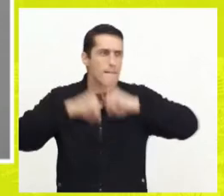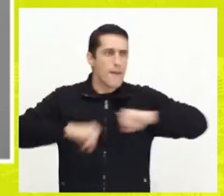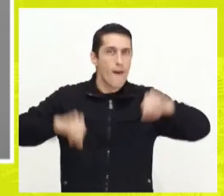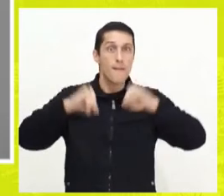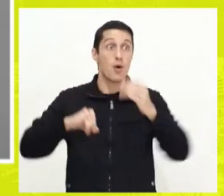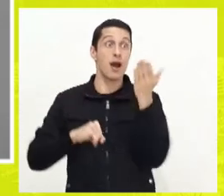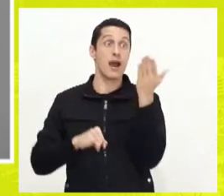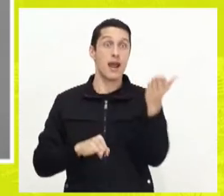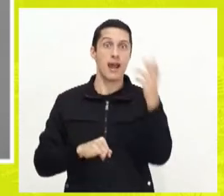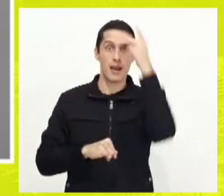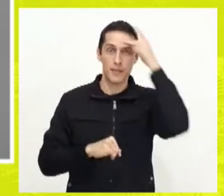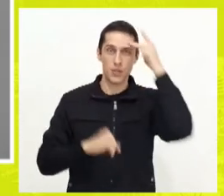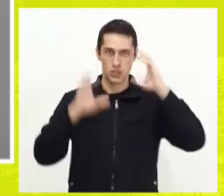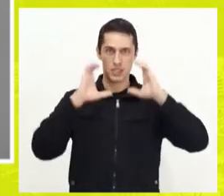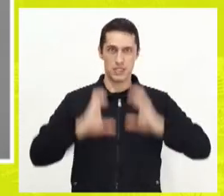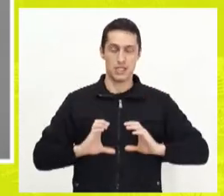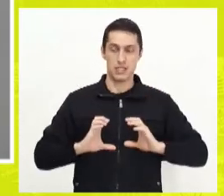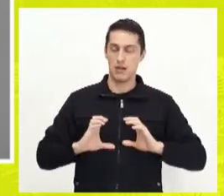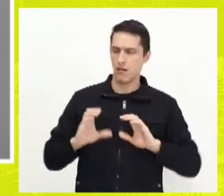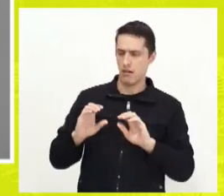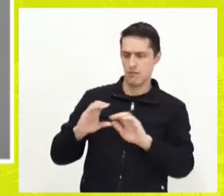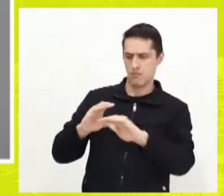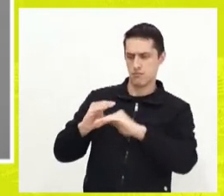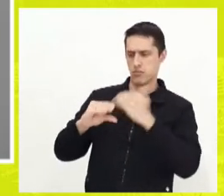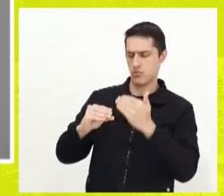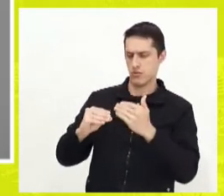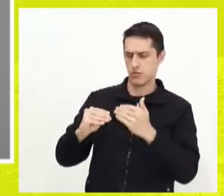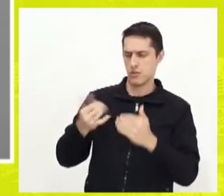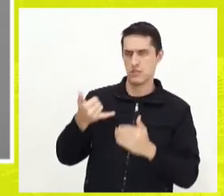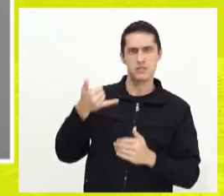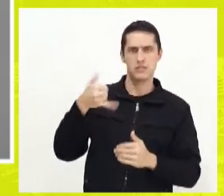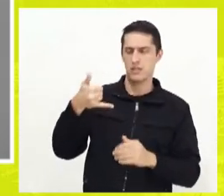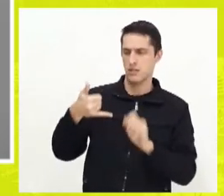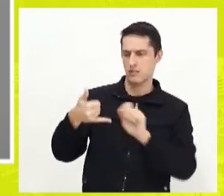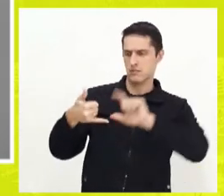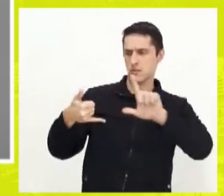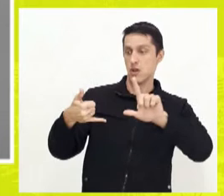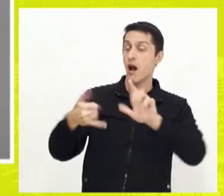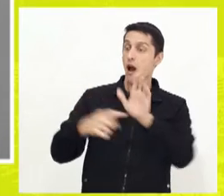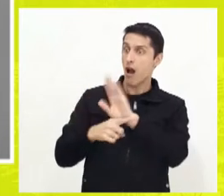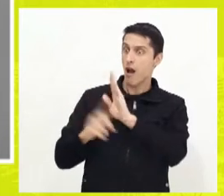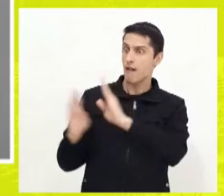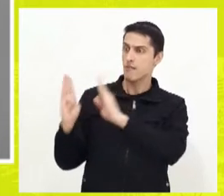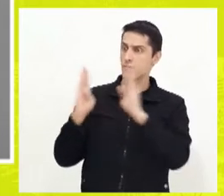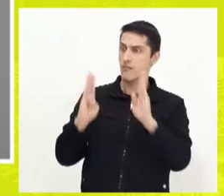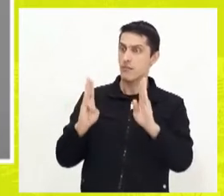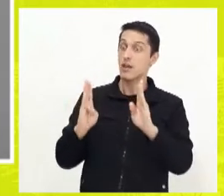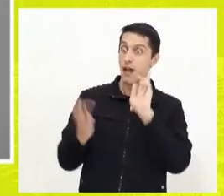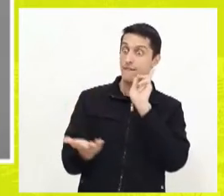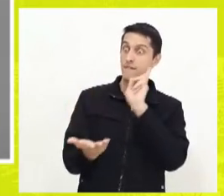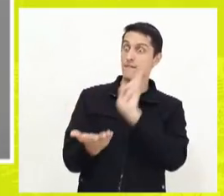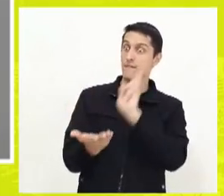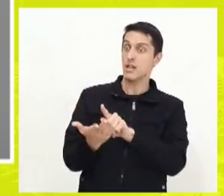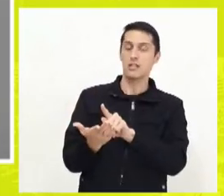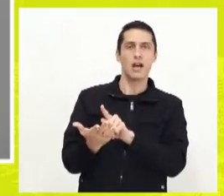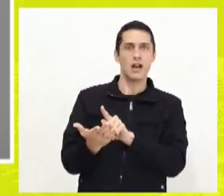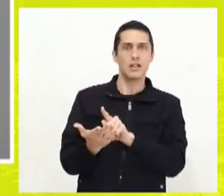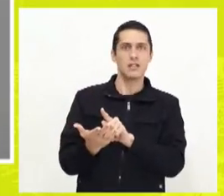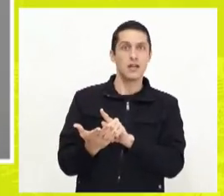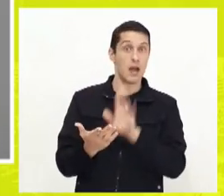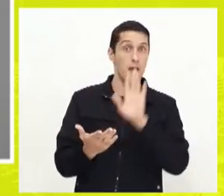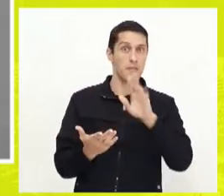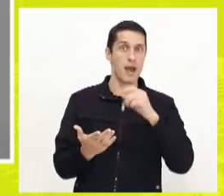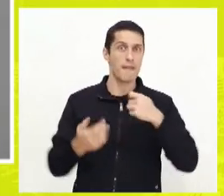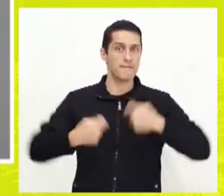uh things that citizens receive even if it looks real can be fake so the awareness the